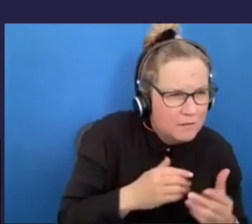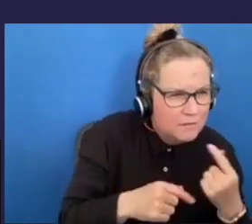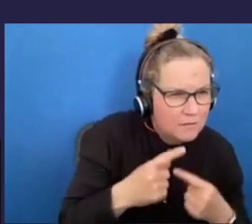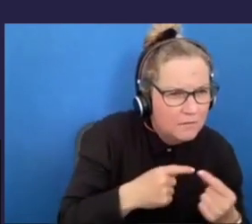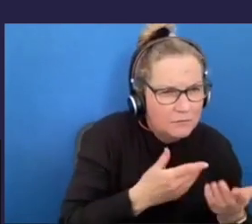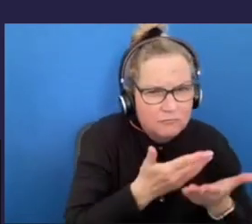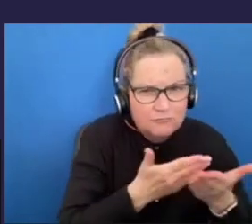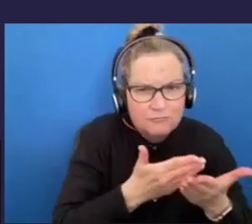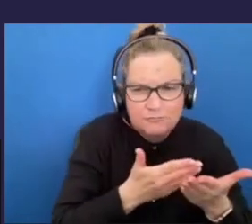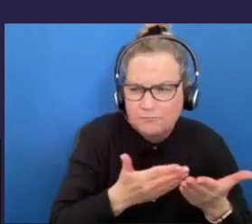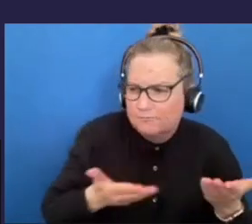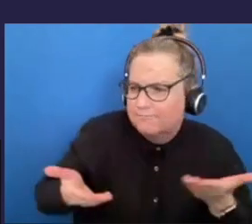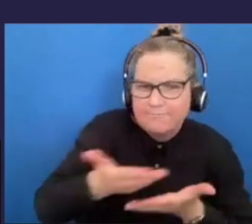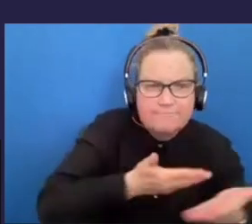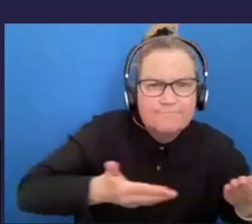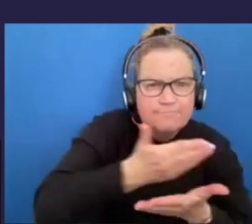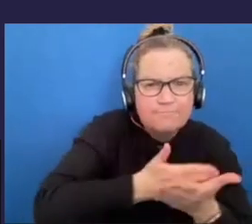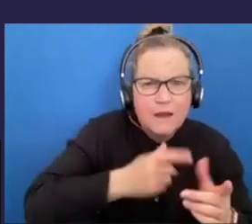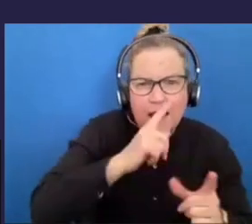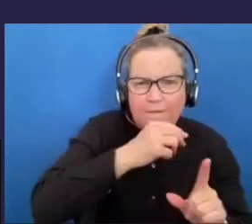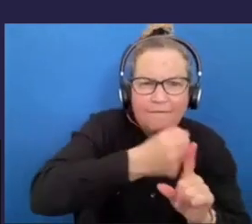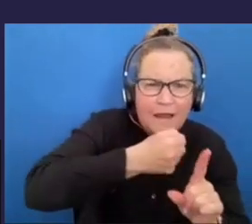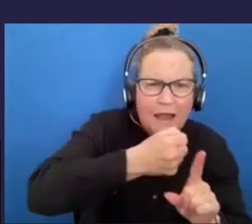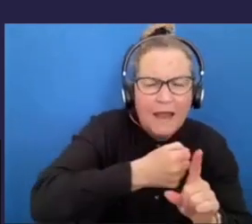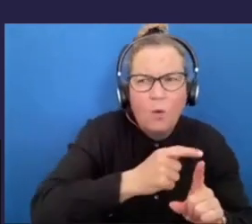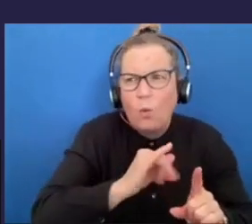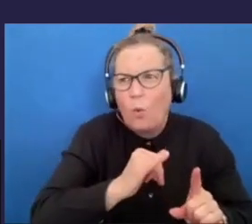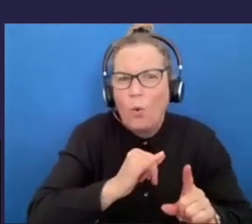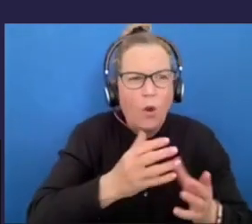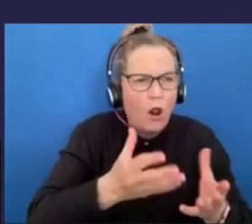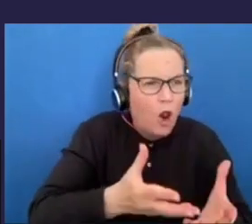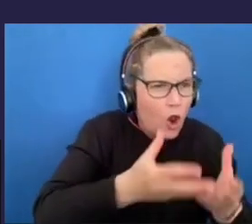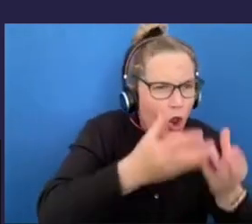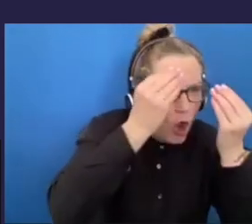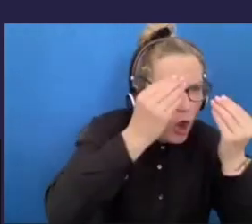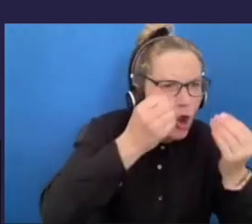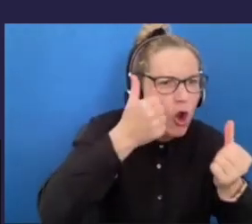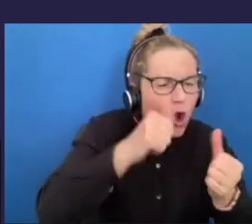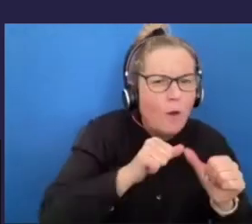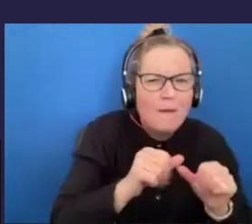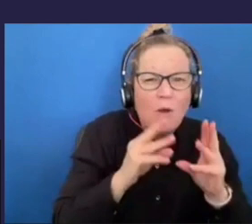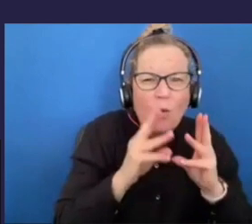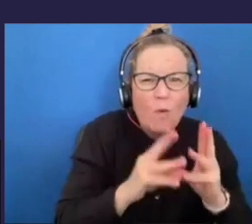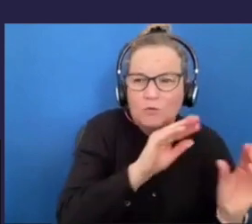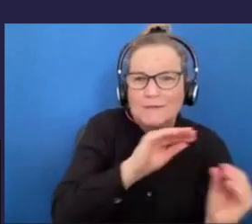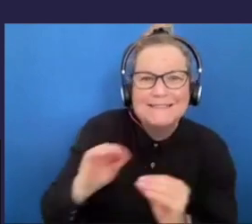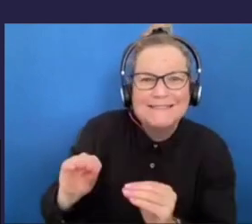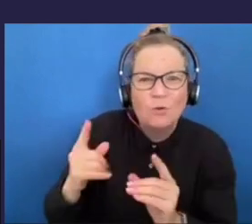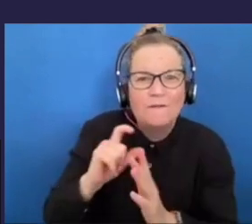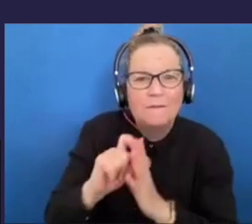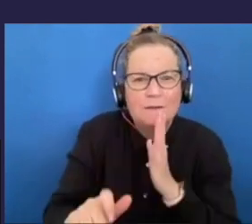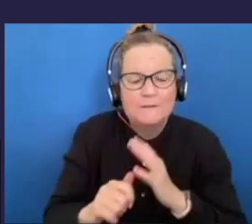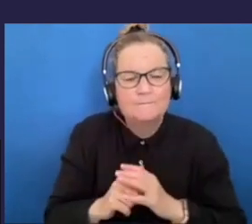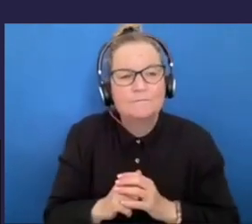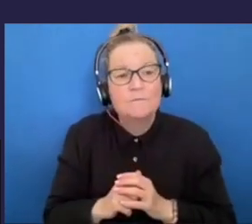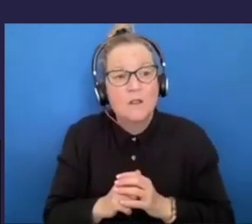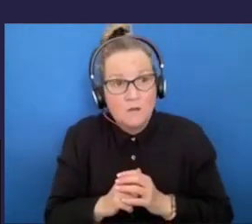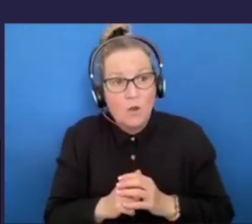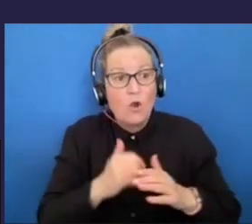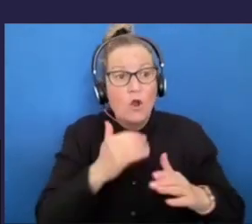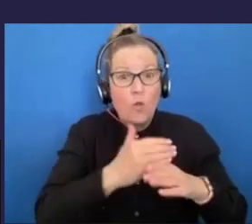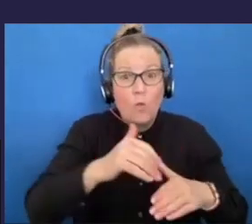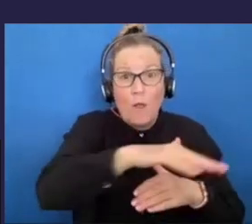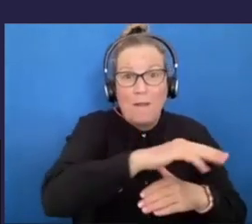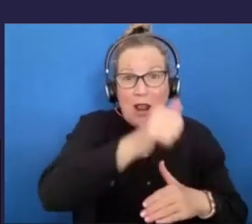communication style and advocate for any special accommodations. So to sum up, the workplace knows the tasks and how they should be